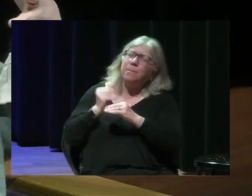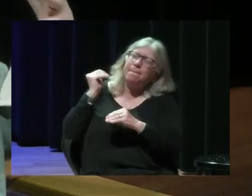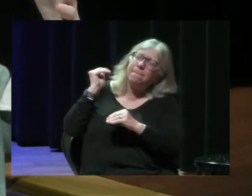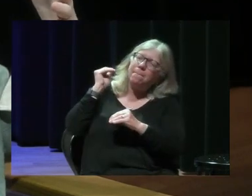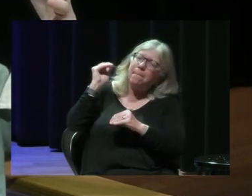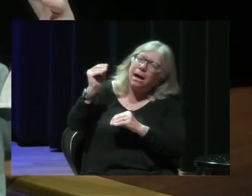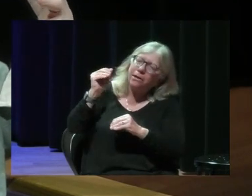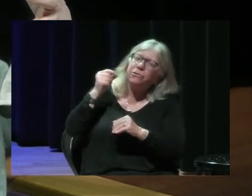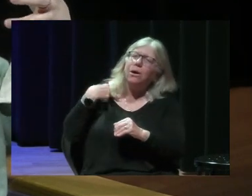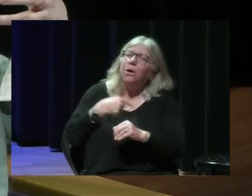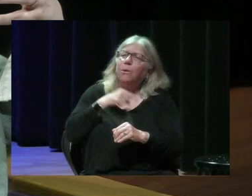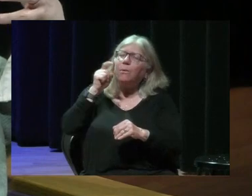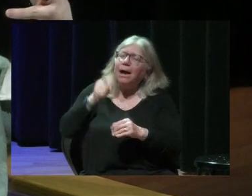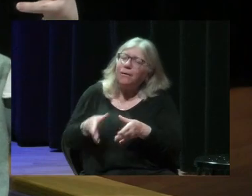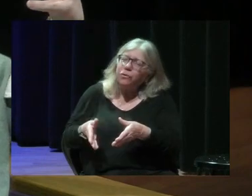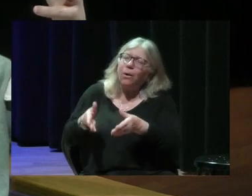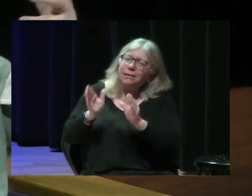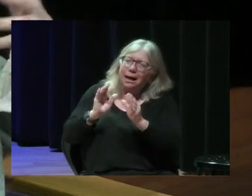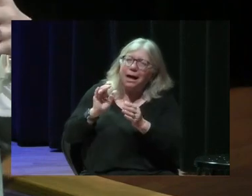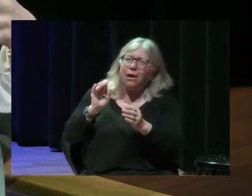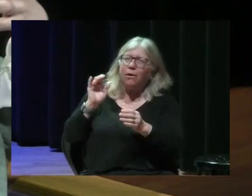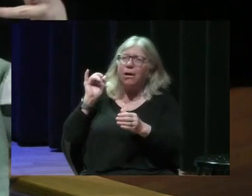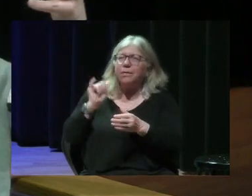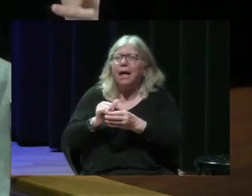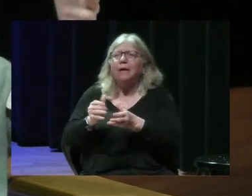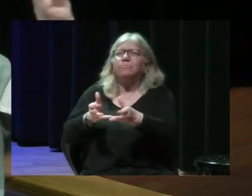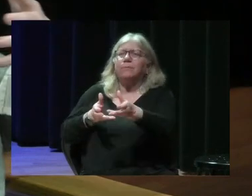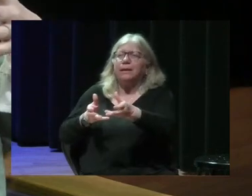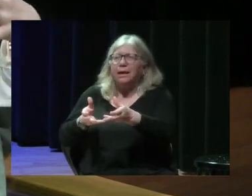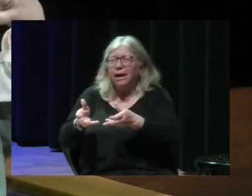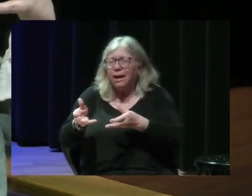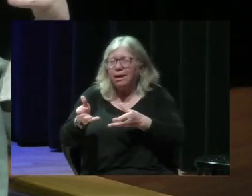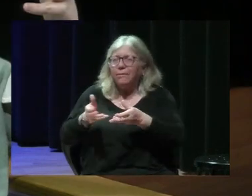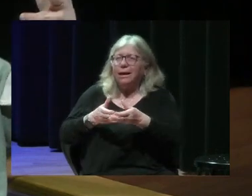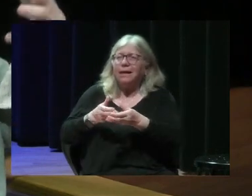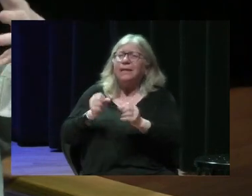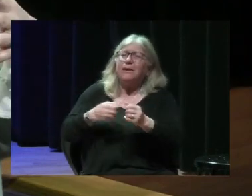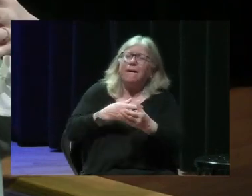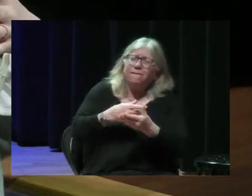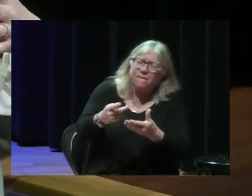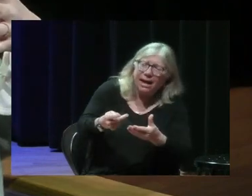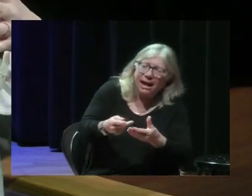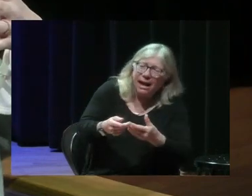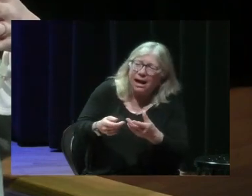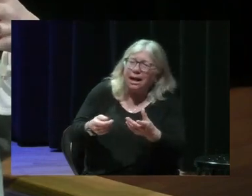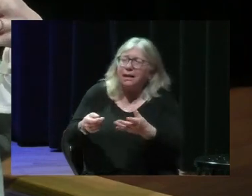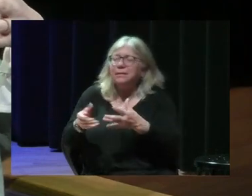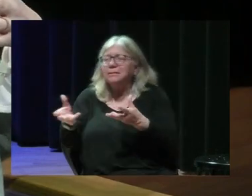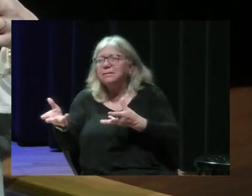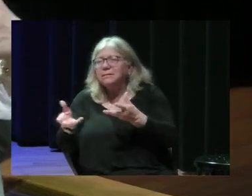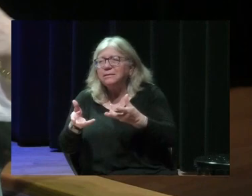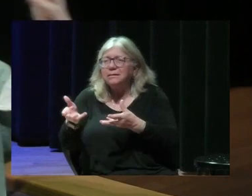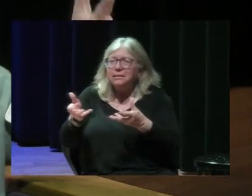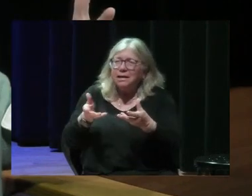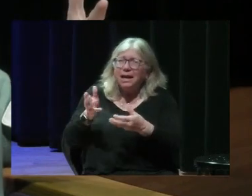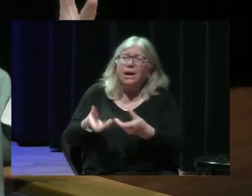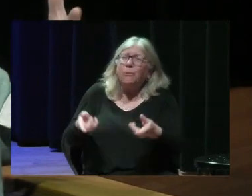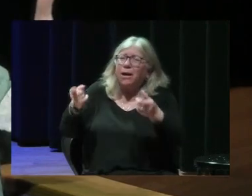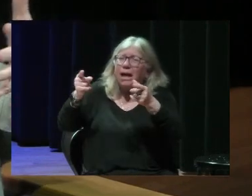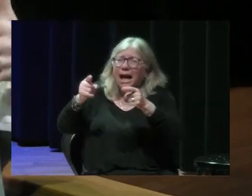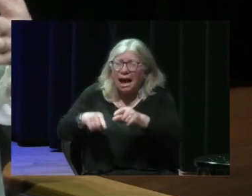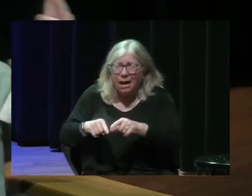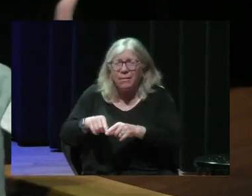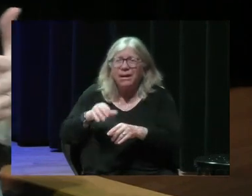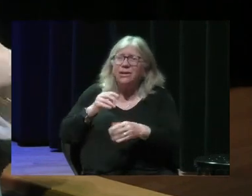have to allow that give and take, that failure, that dance we do with each other, which is going to be inevitable